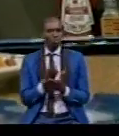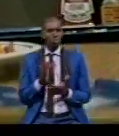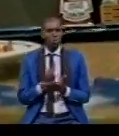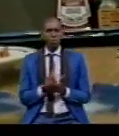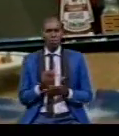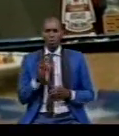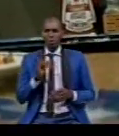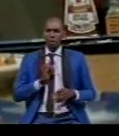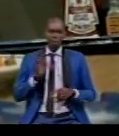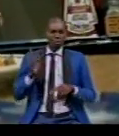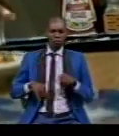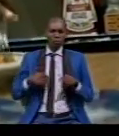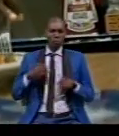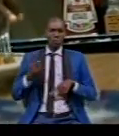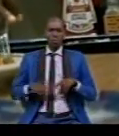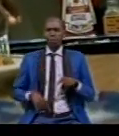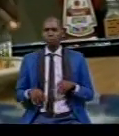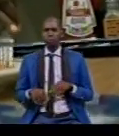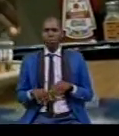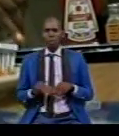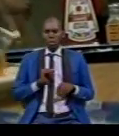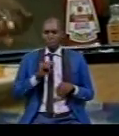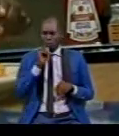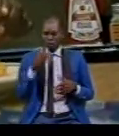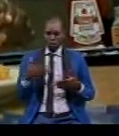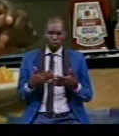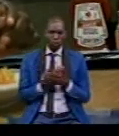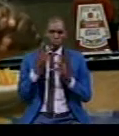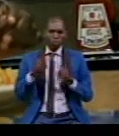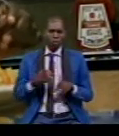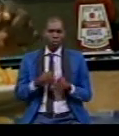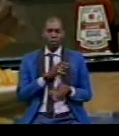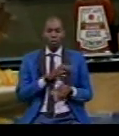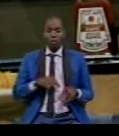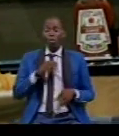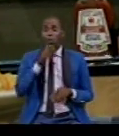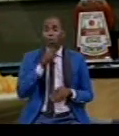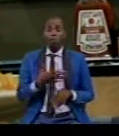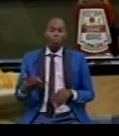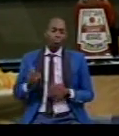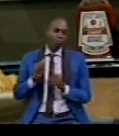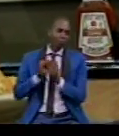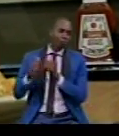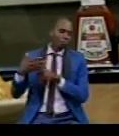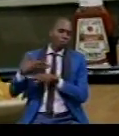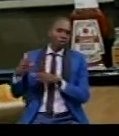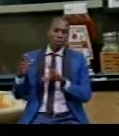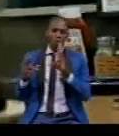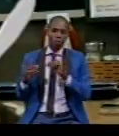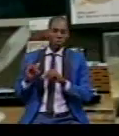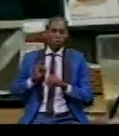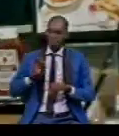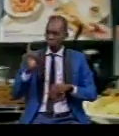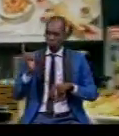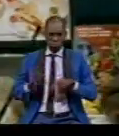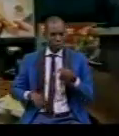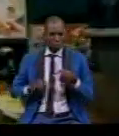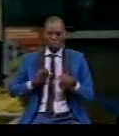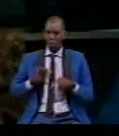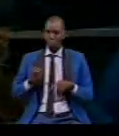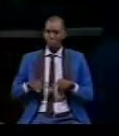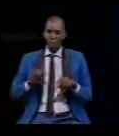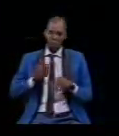his Son, Jesus, sent him to bless you in turning away,